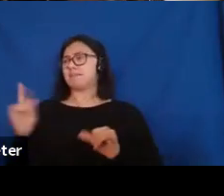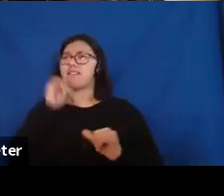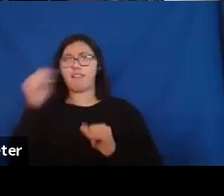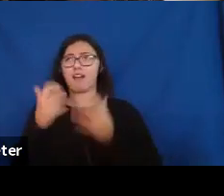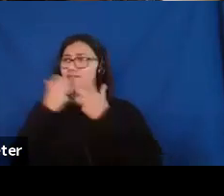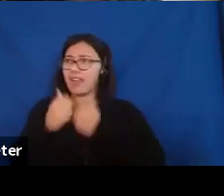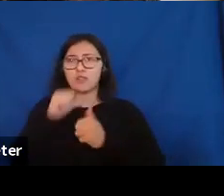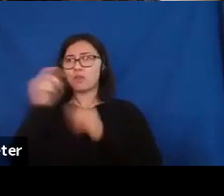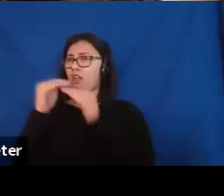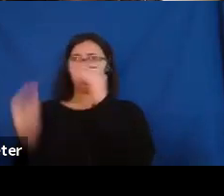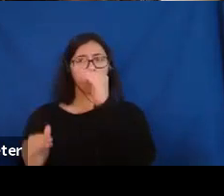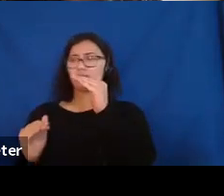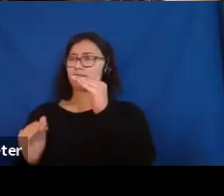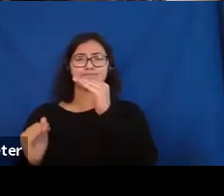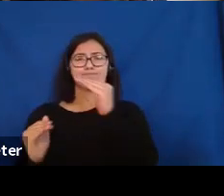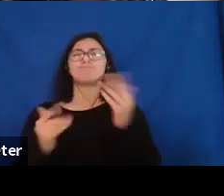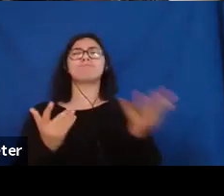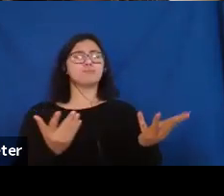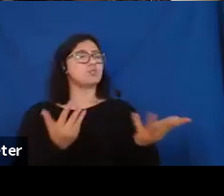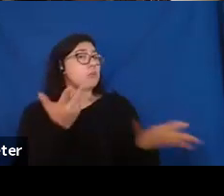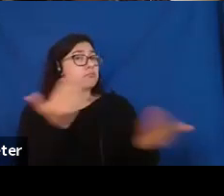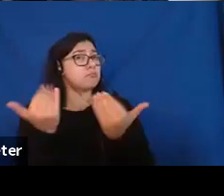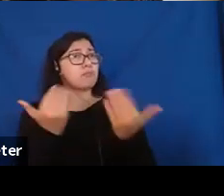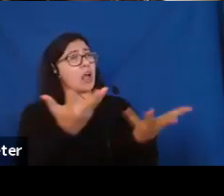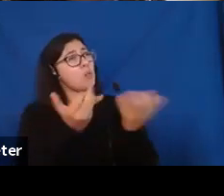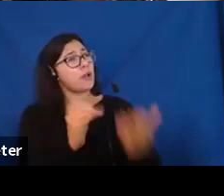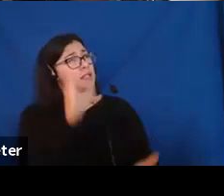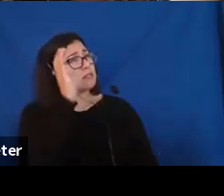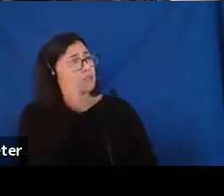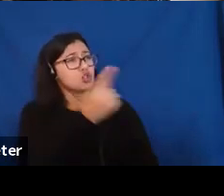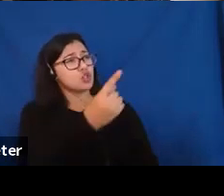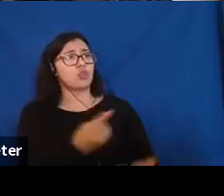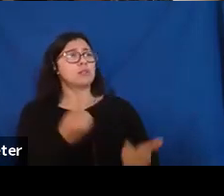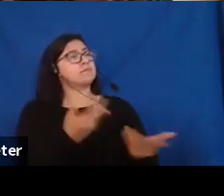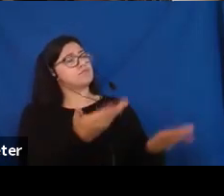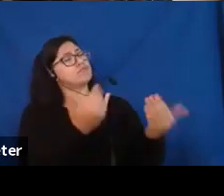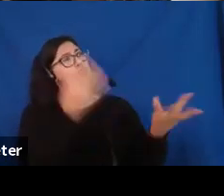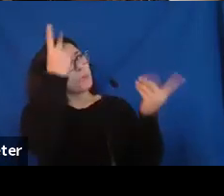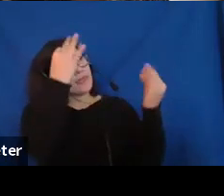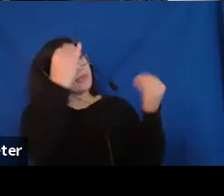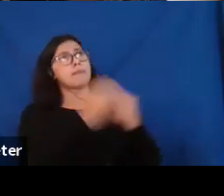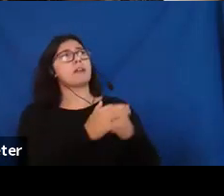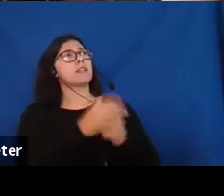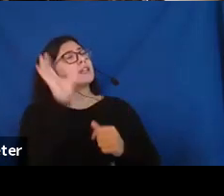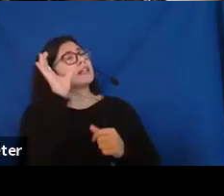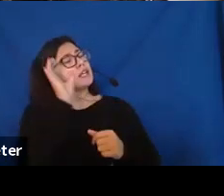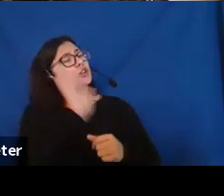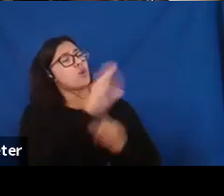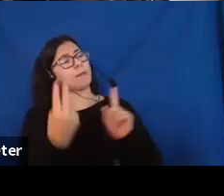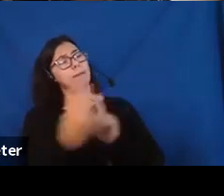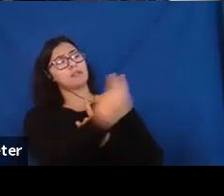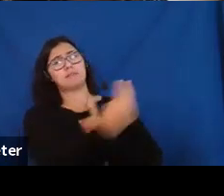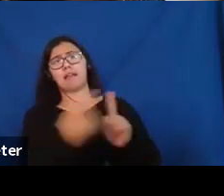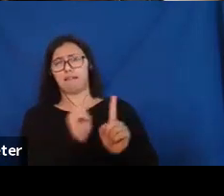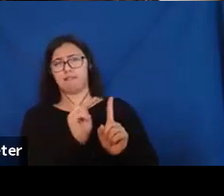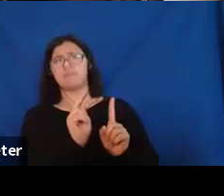And I'd like to hear what you think, and I'd like to, give you space. I want you to think about it. I'd like to hear what's going on for you.